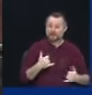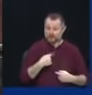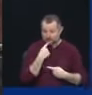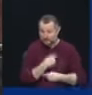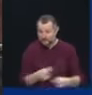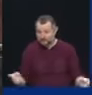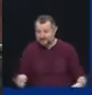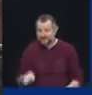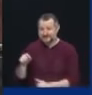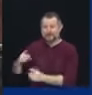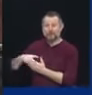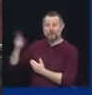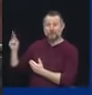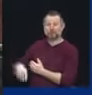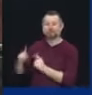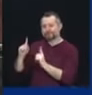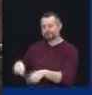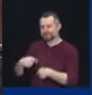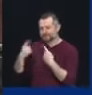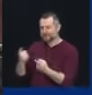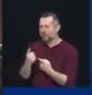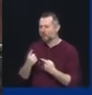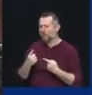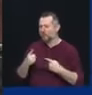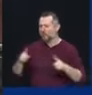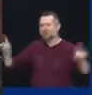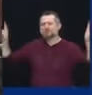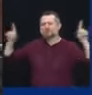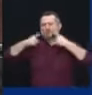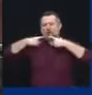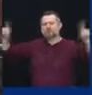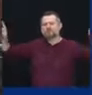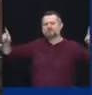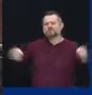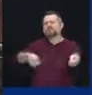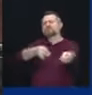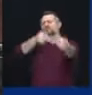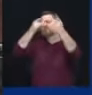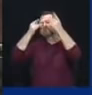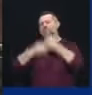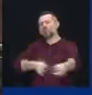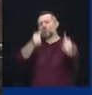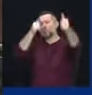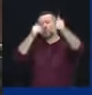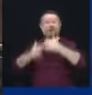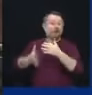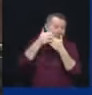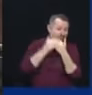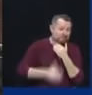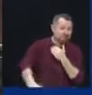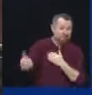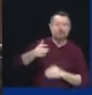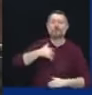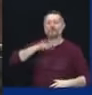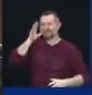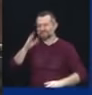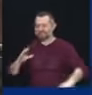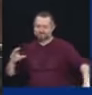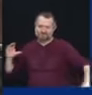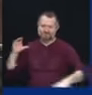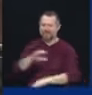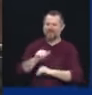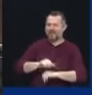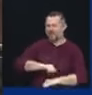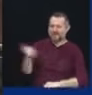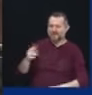so well that we're going to allocate an additional $50 million